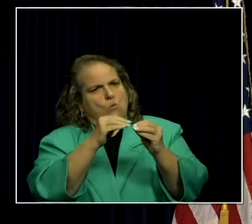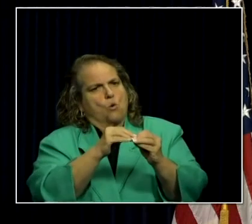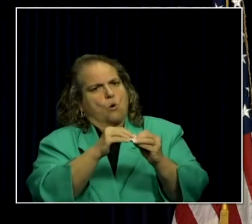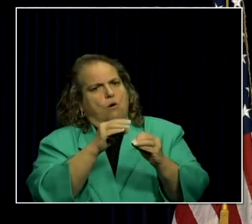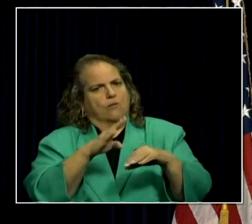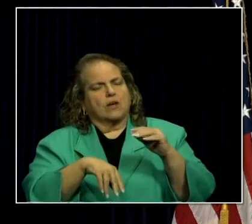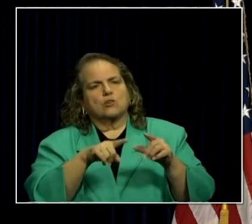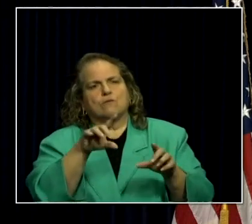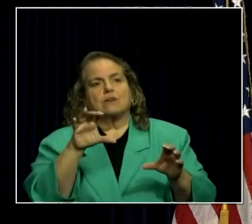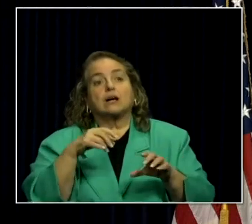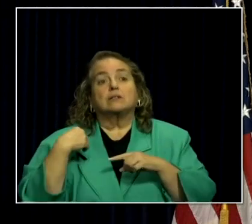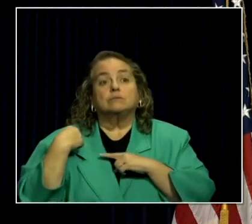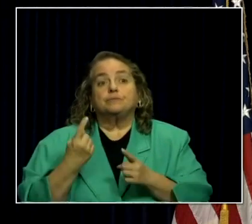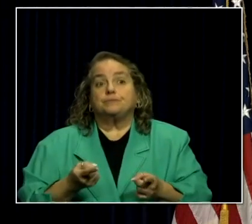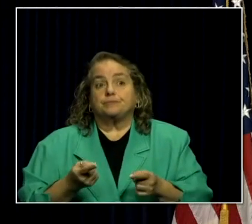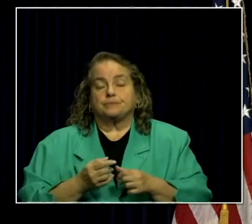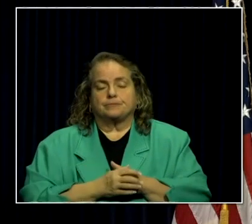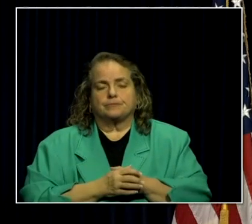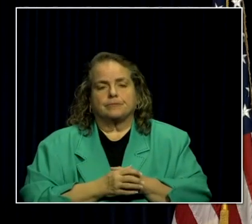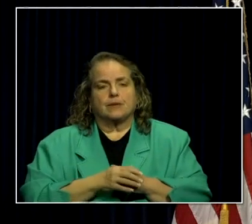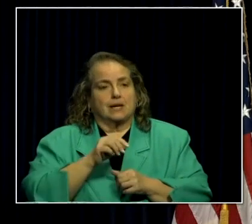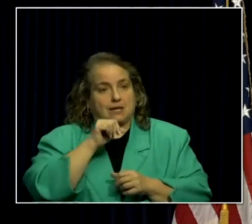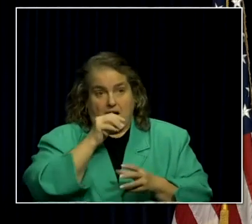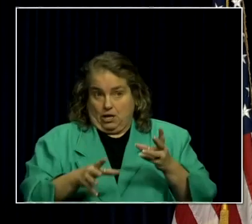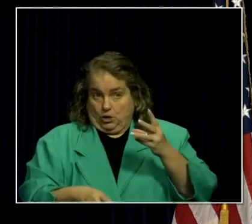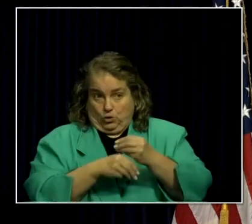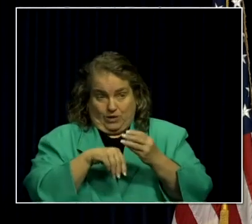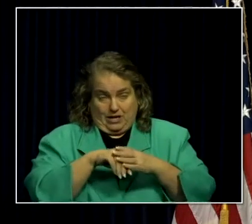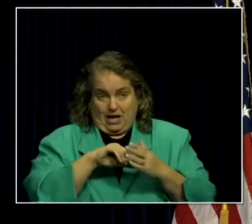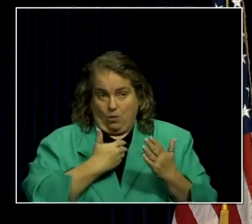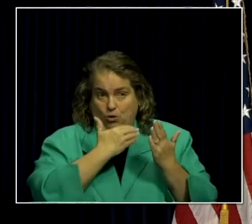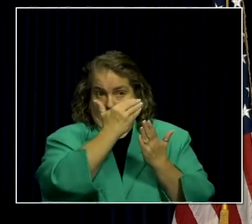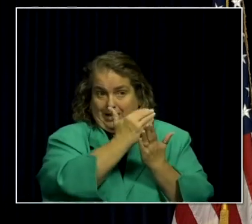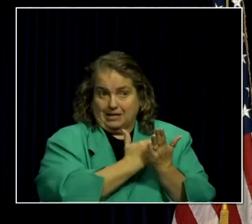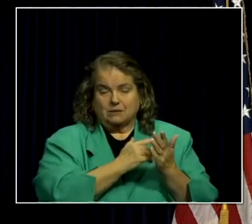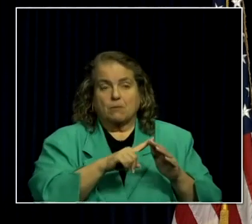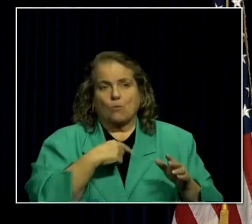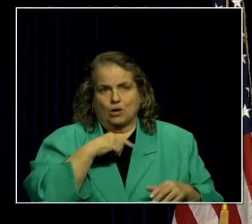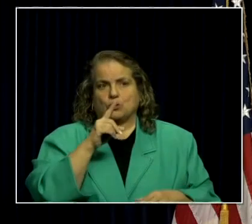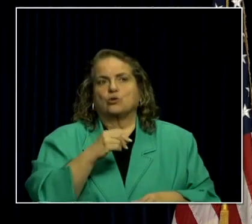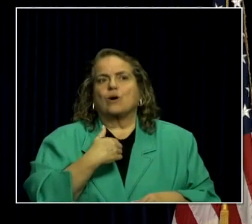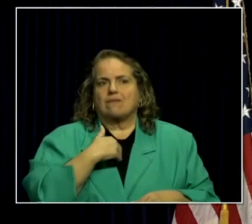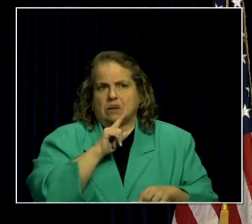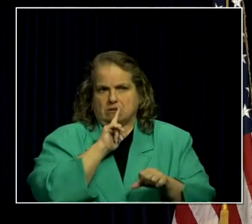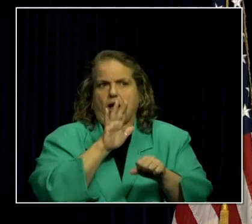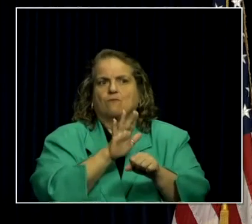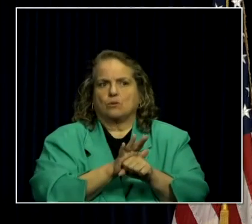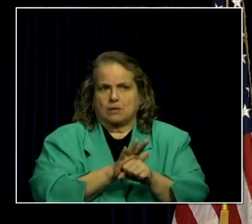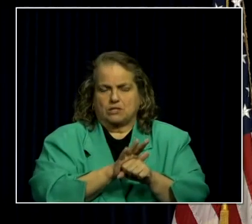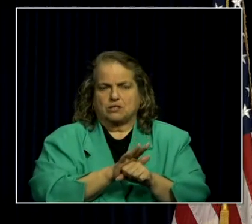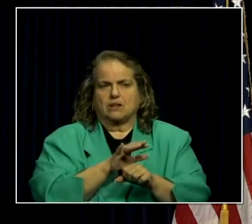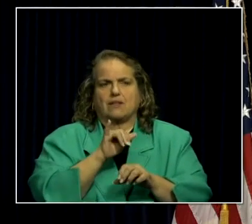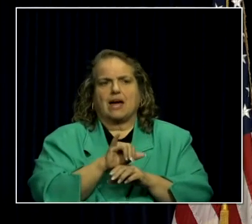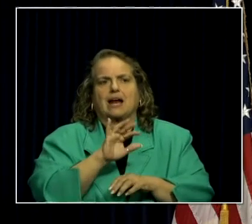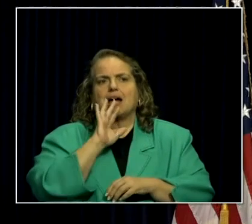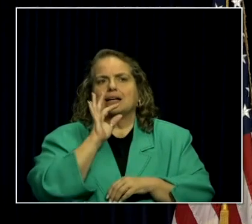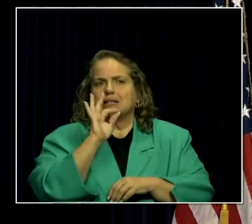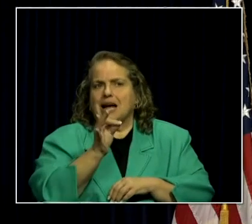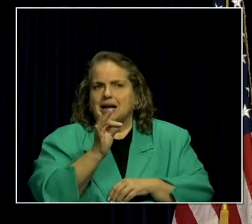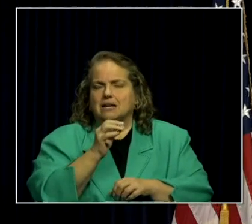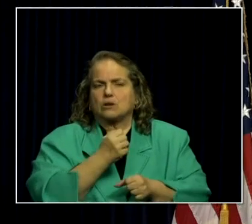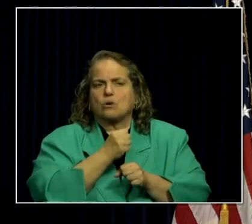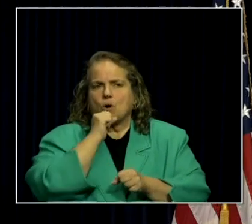Not included in our list that I just gave you, but we do have confirmation that a